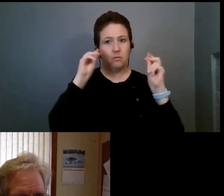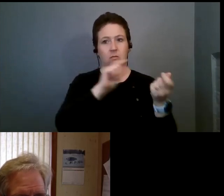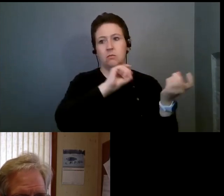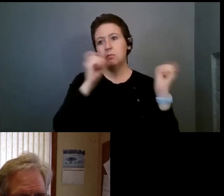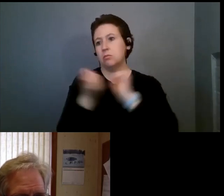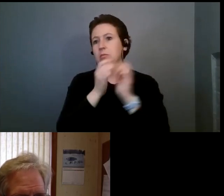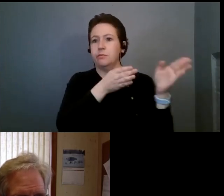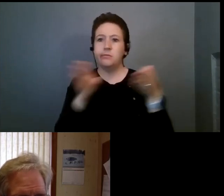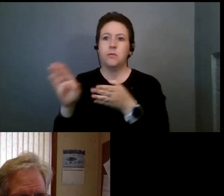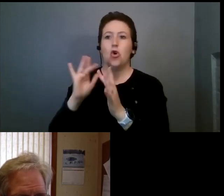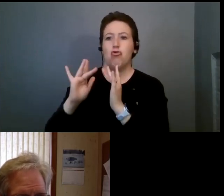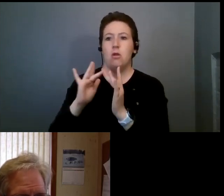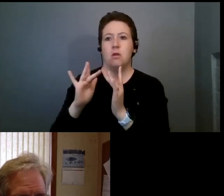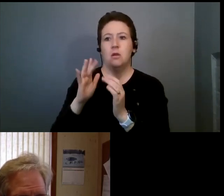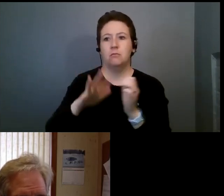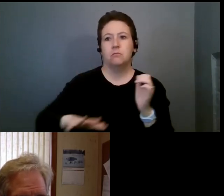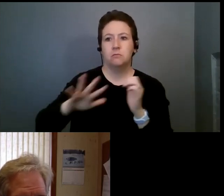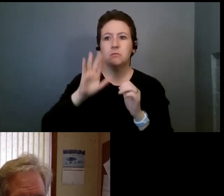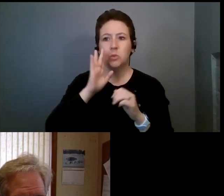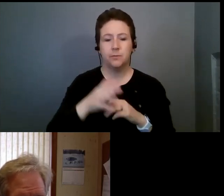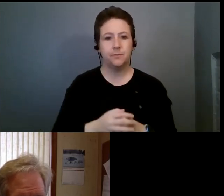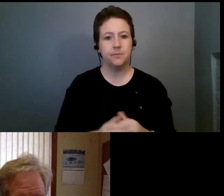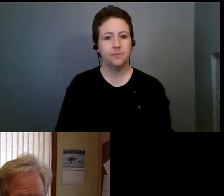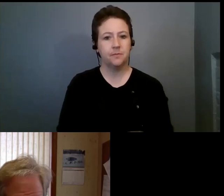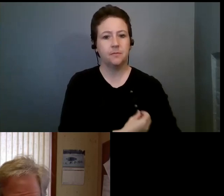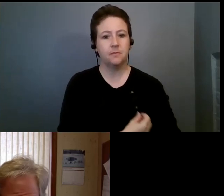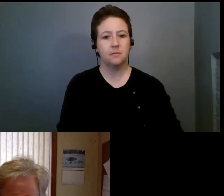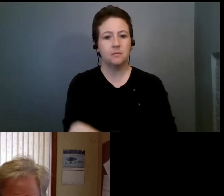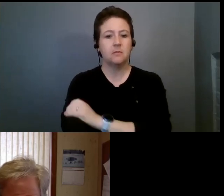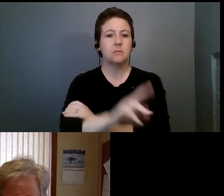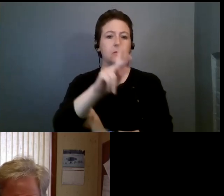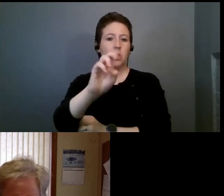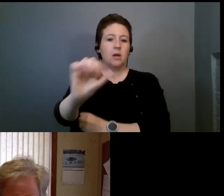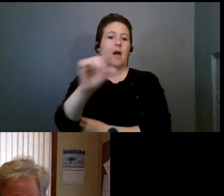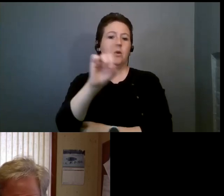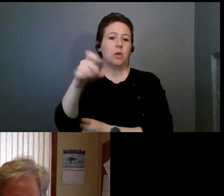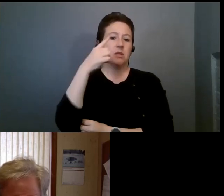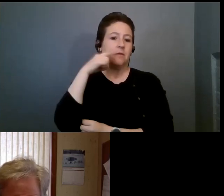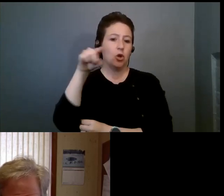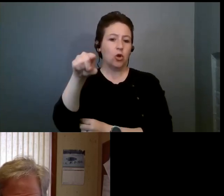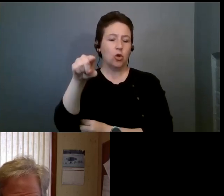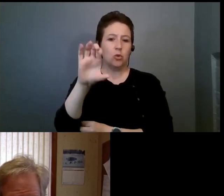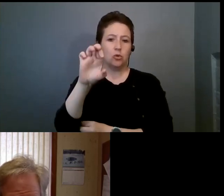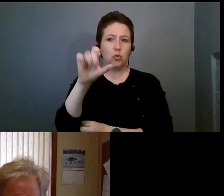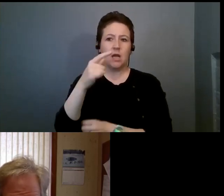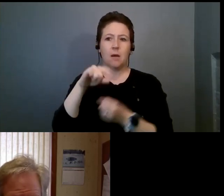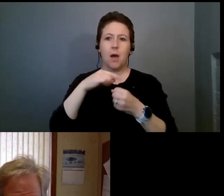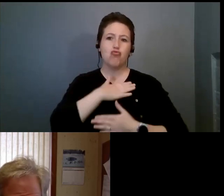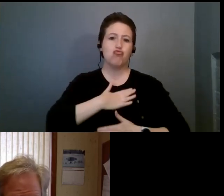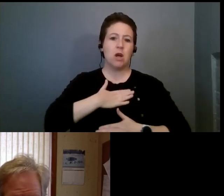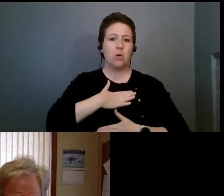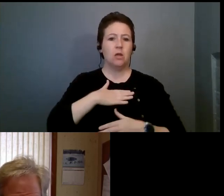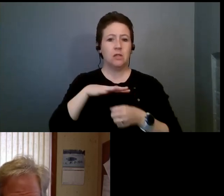the entire campus. There's another question for you, Craig, regarding recreational areas. Will they be at